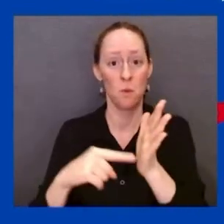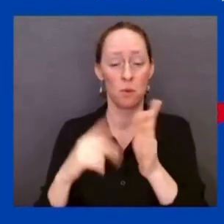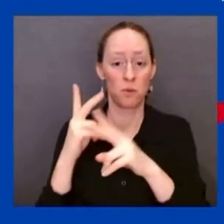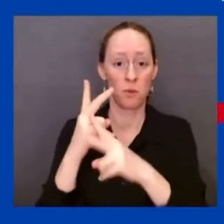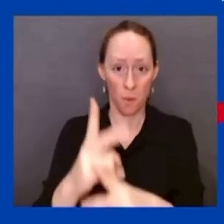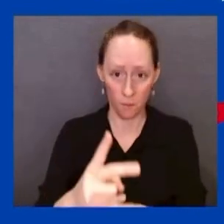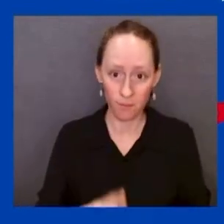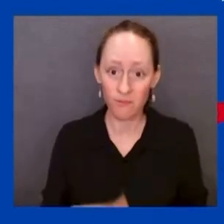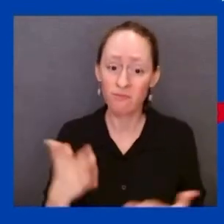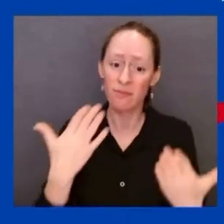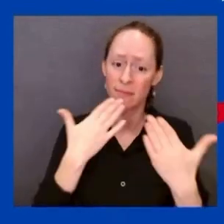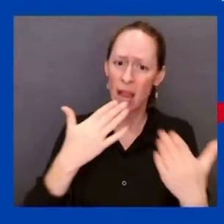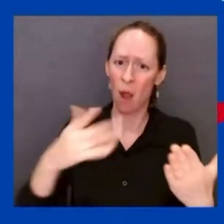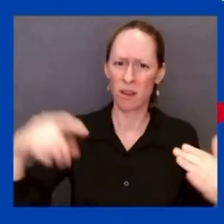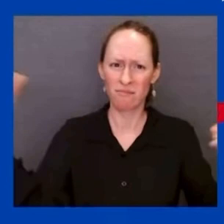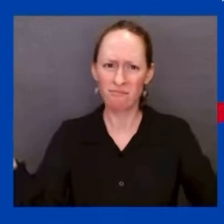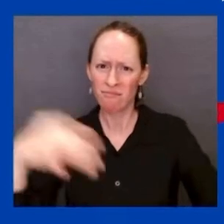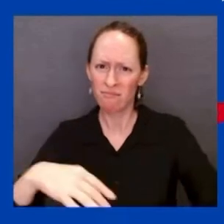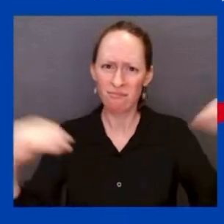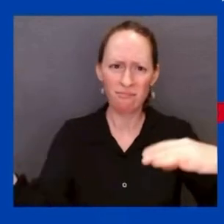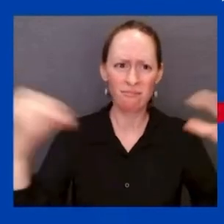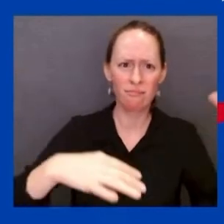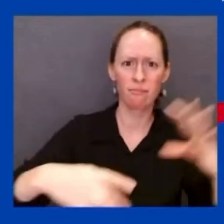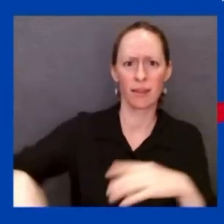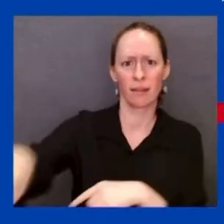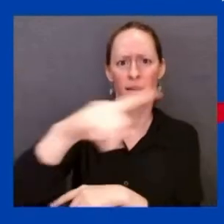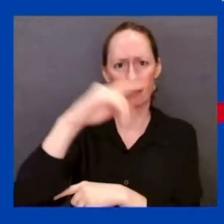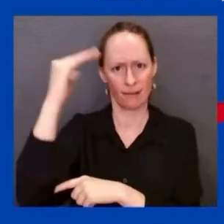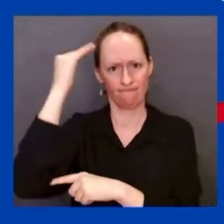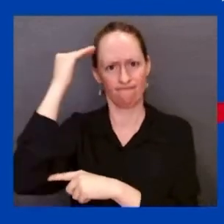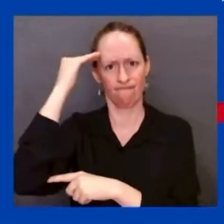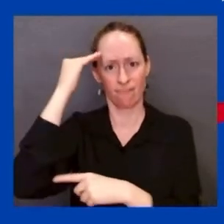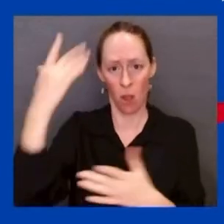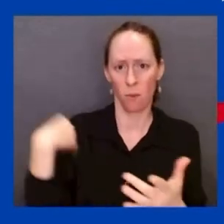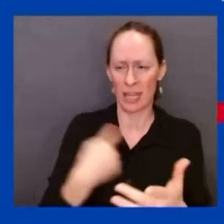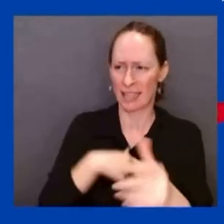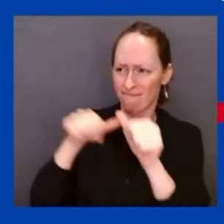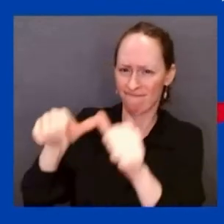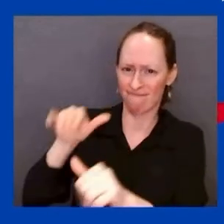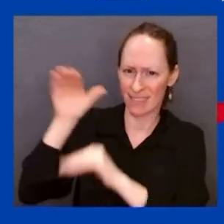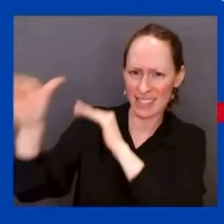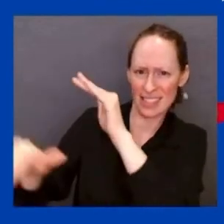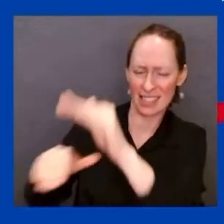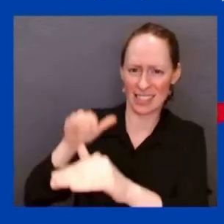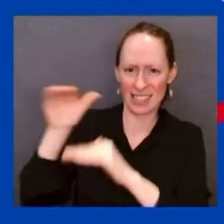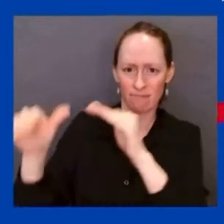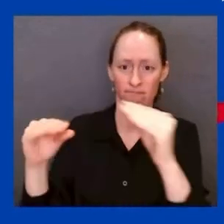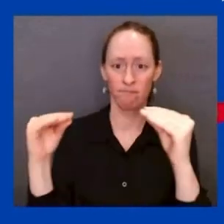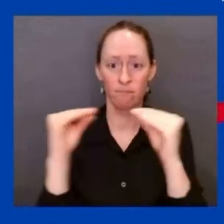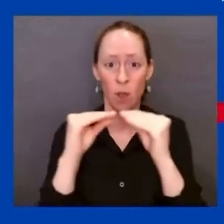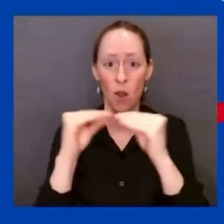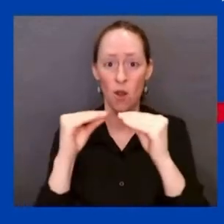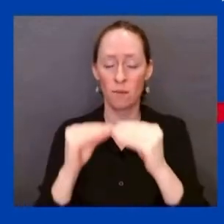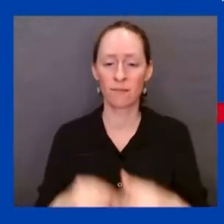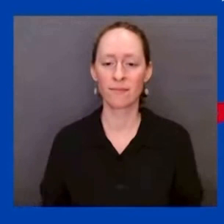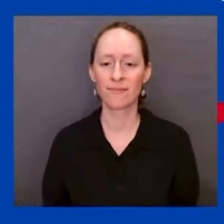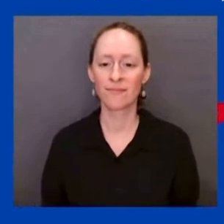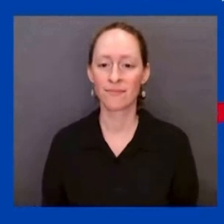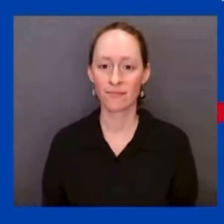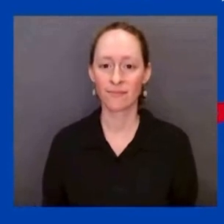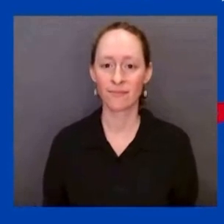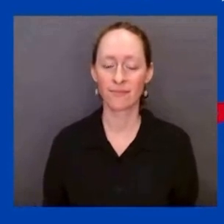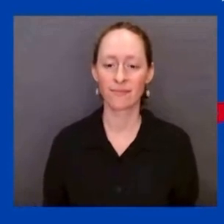us. So as you know and have seen today, we have never